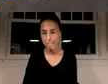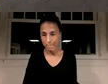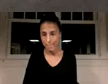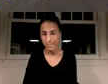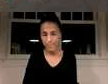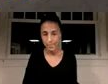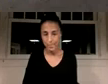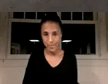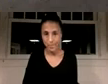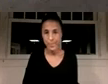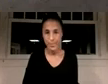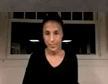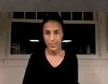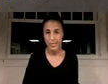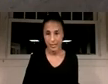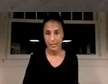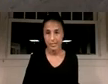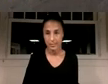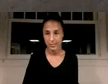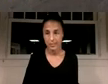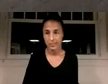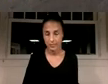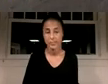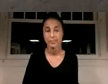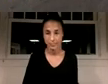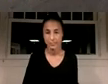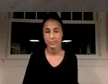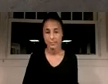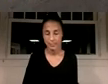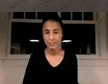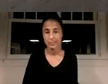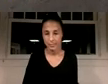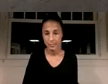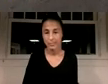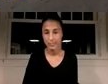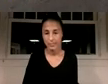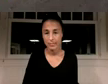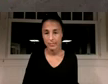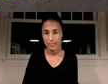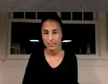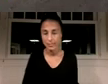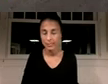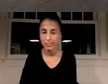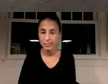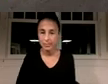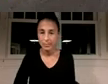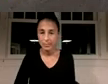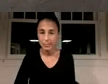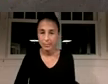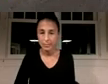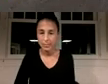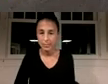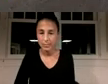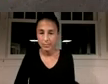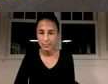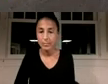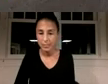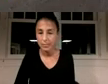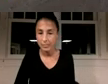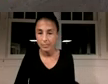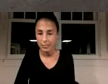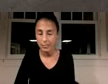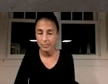area alongside the stream here, which is also called Hunter's Branch. And however, that wooded area along the